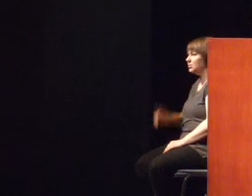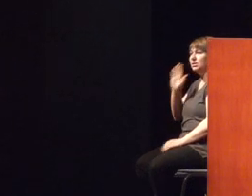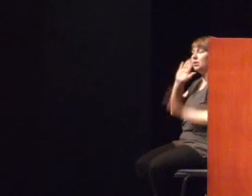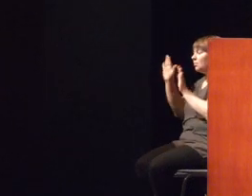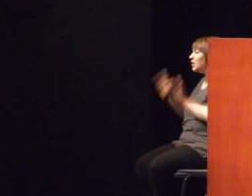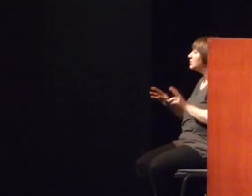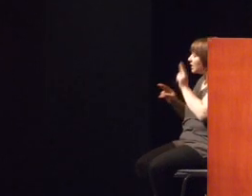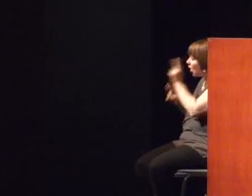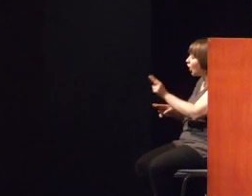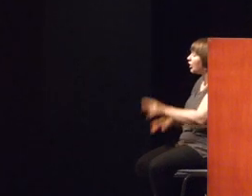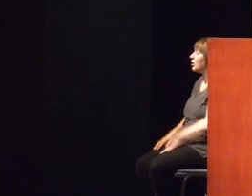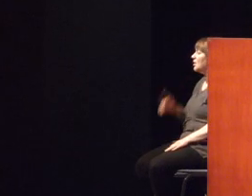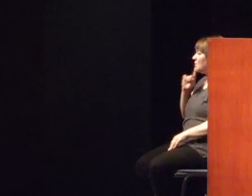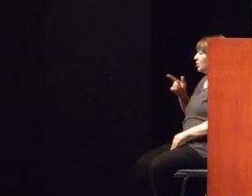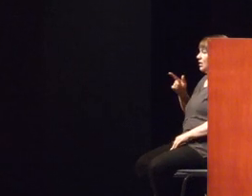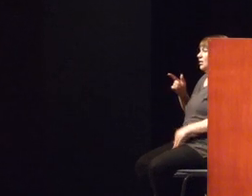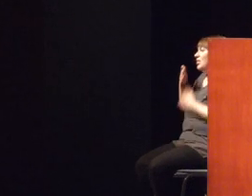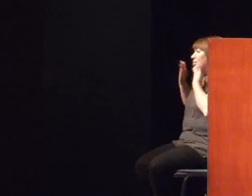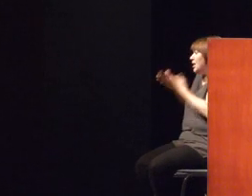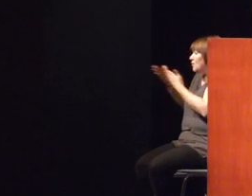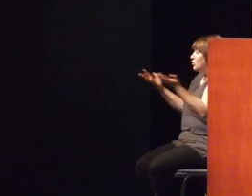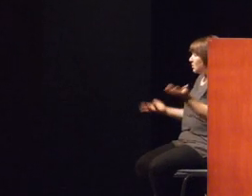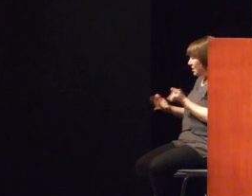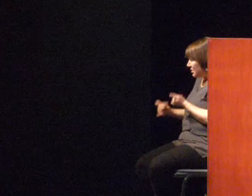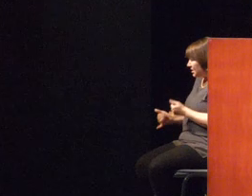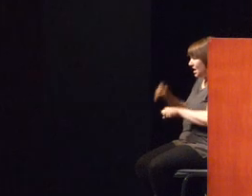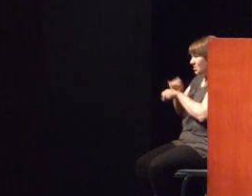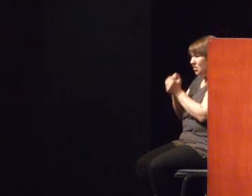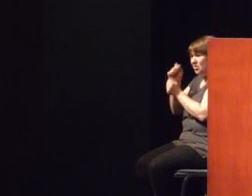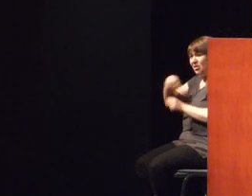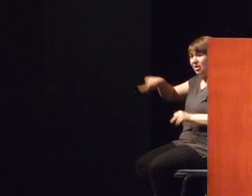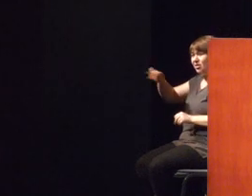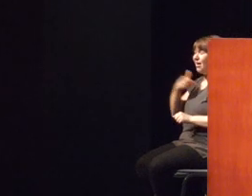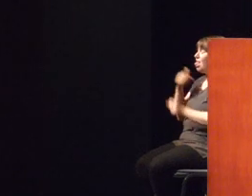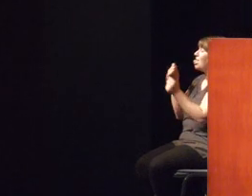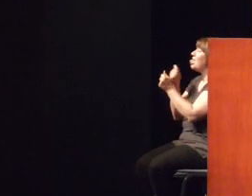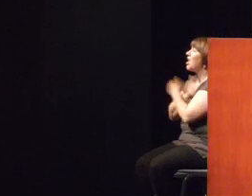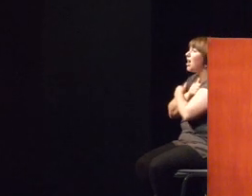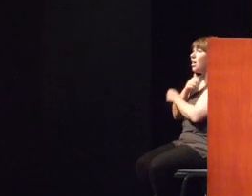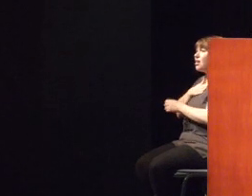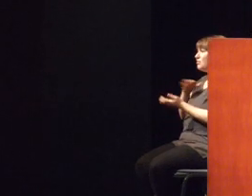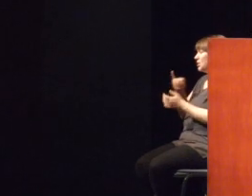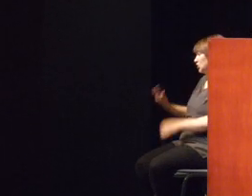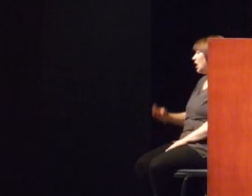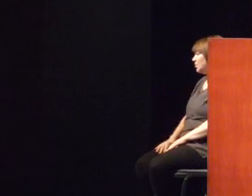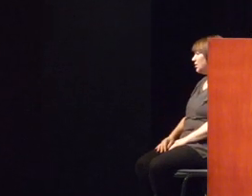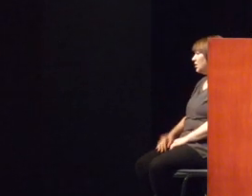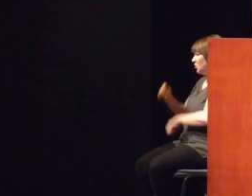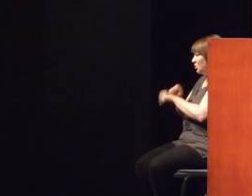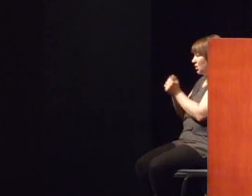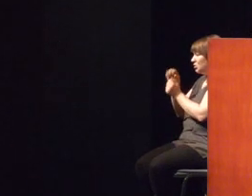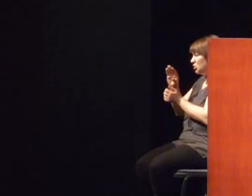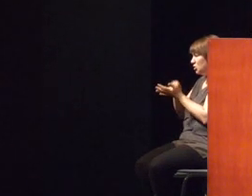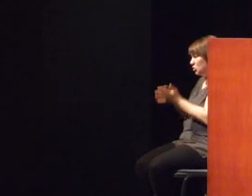and I'm just so happy and thankful to be here every day and get to work with each of you. I love my job and what I get to do with students, and this